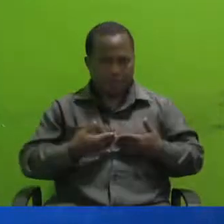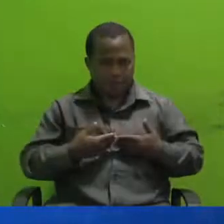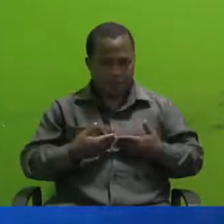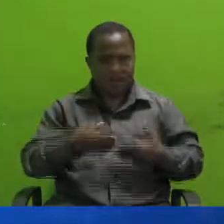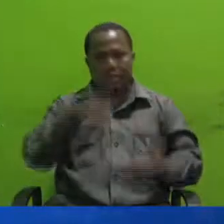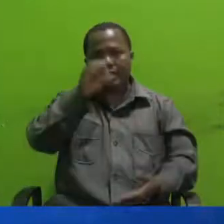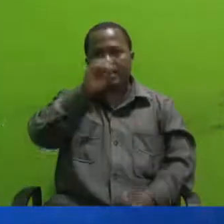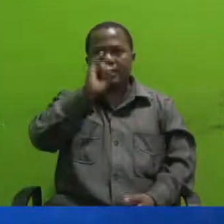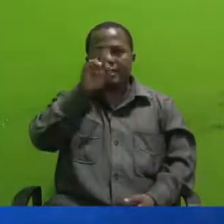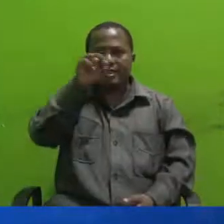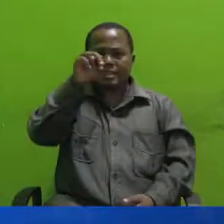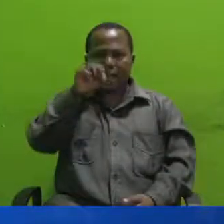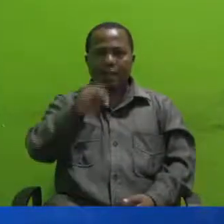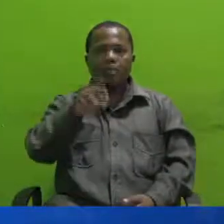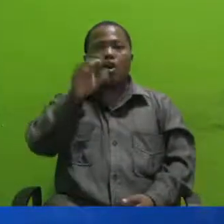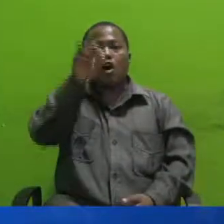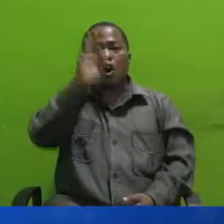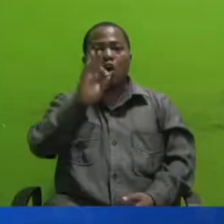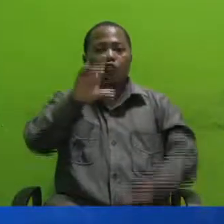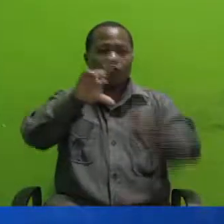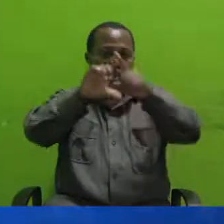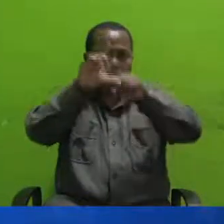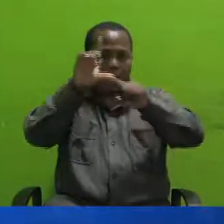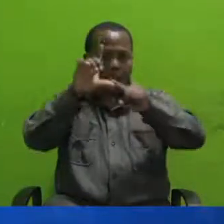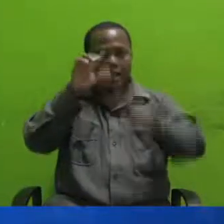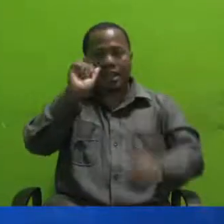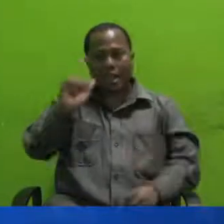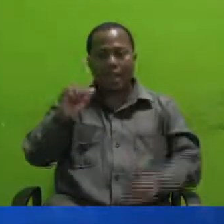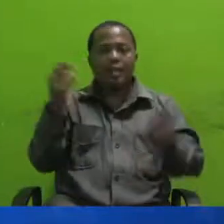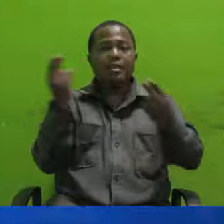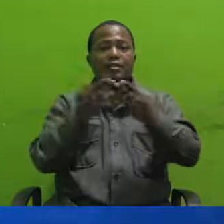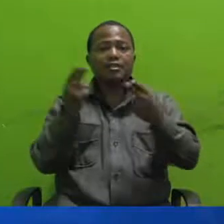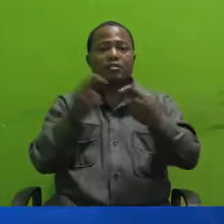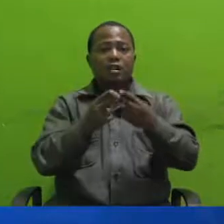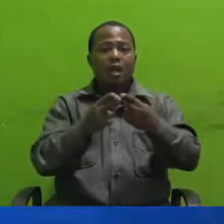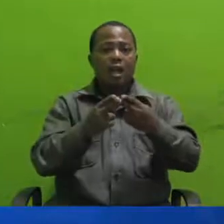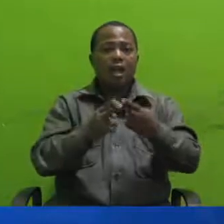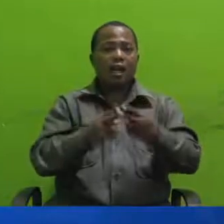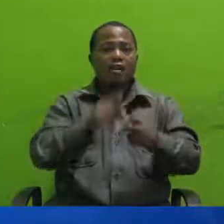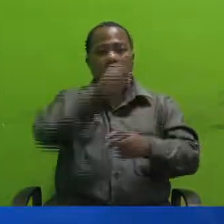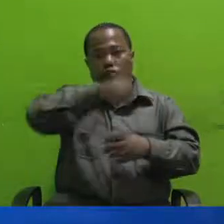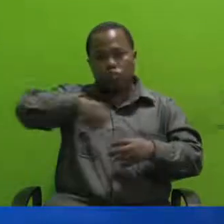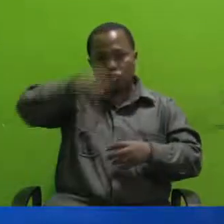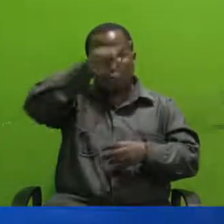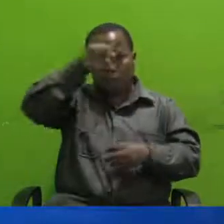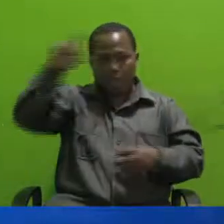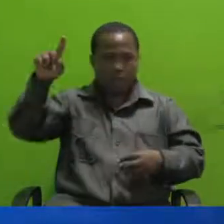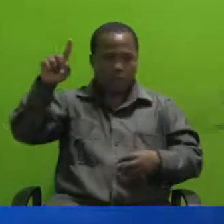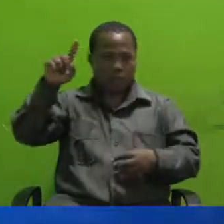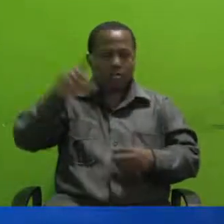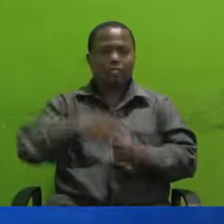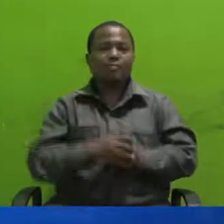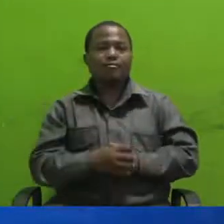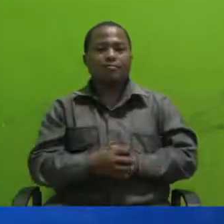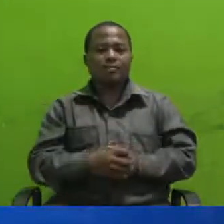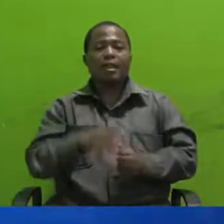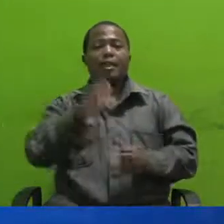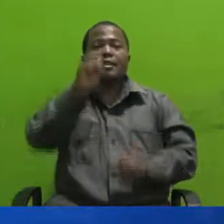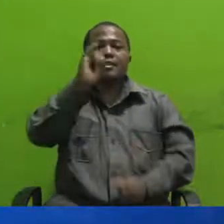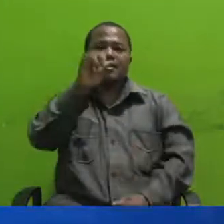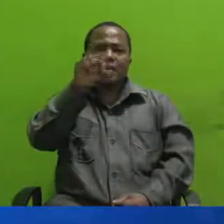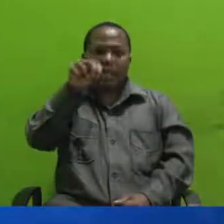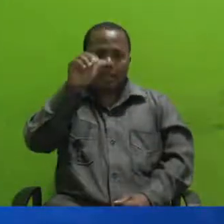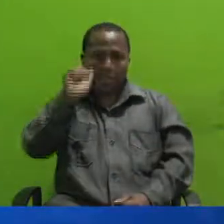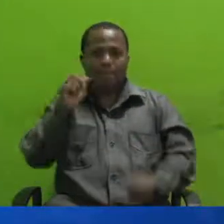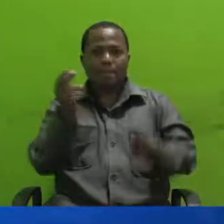have sine of angle A equal to square root of square root. So